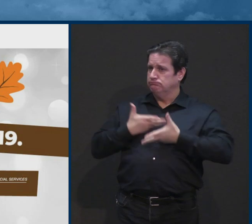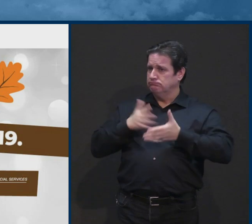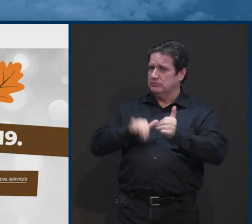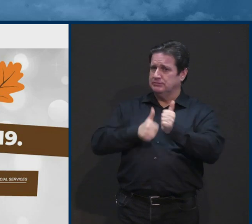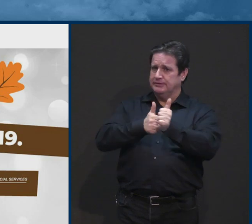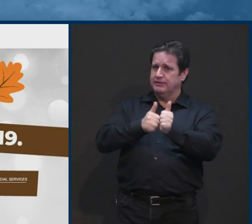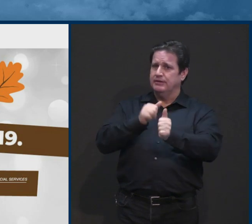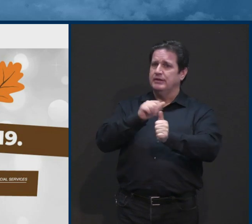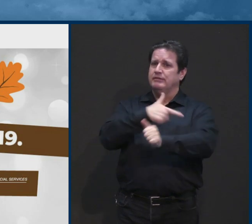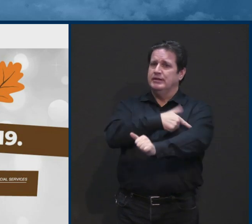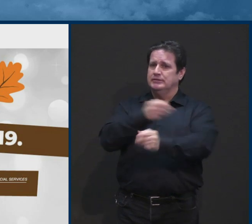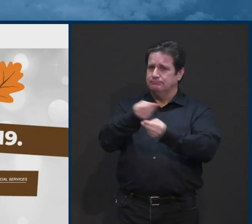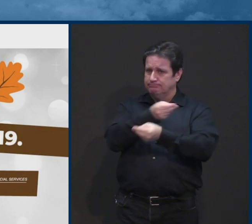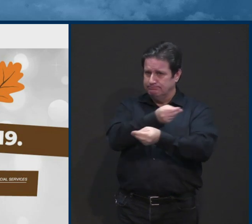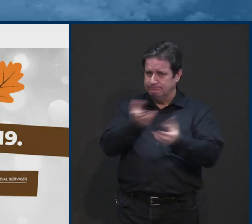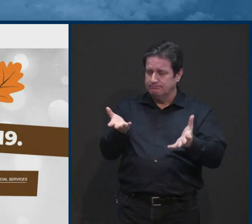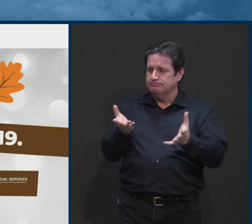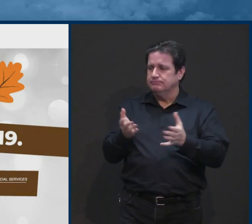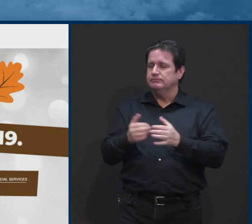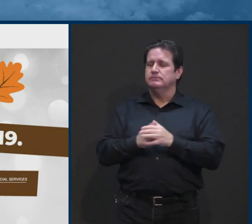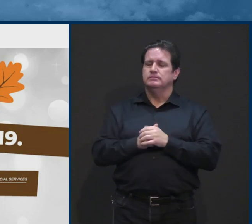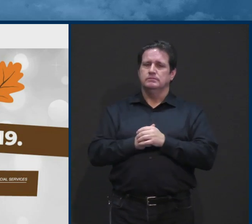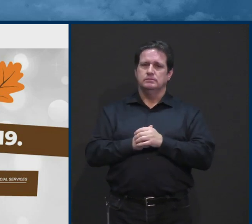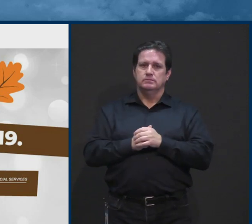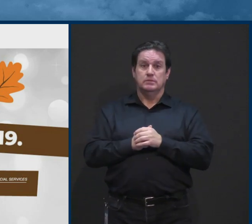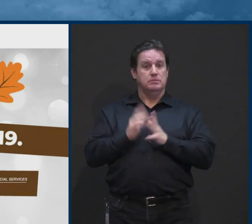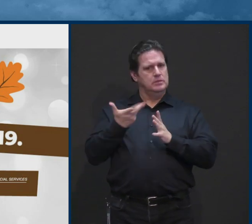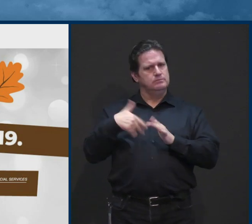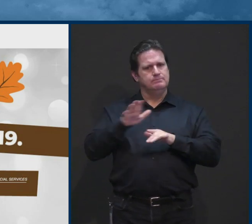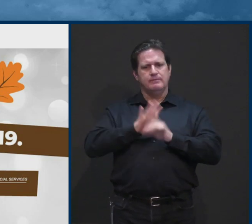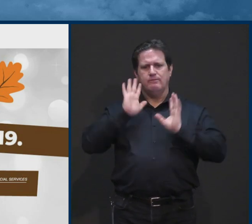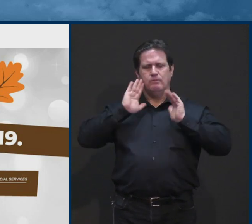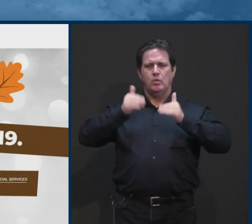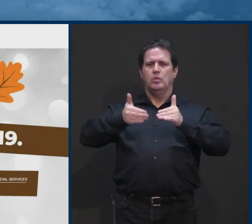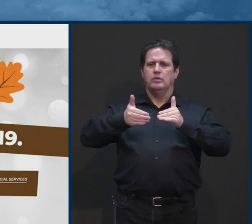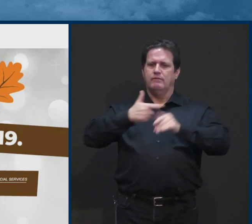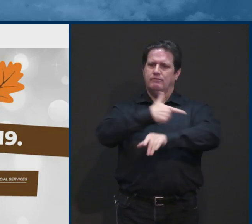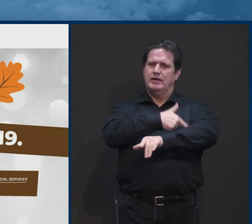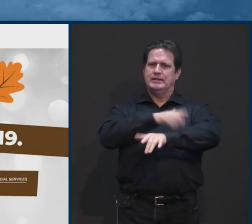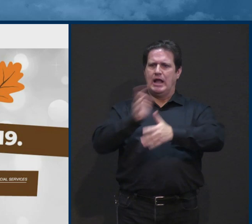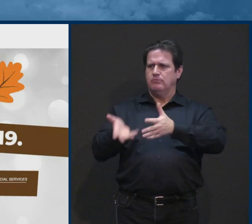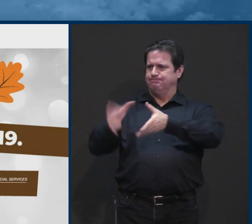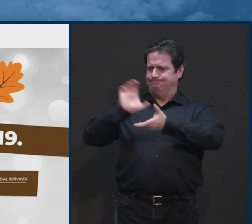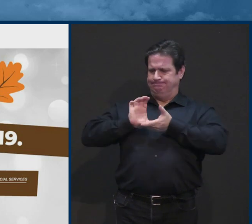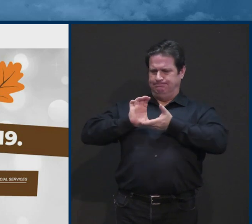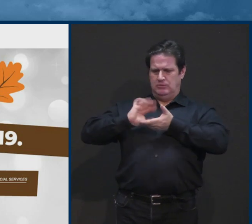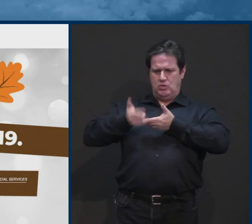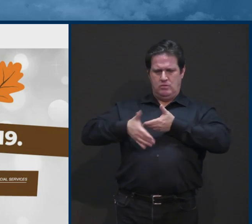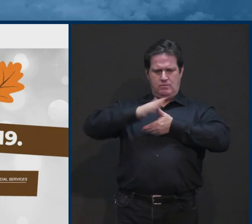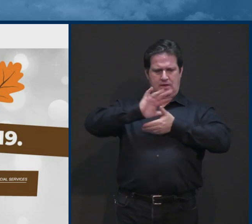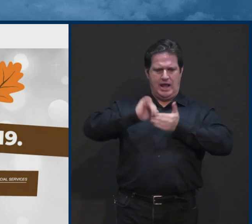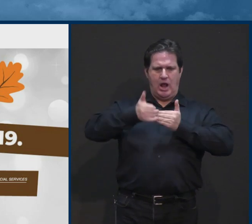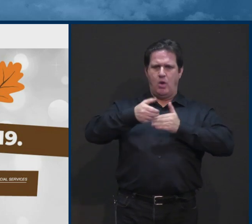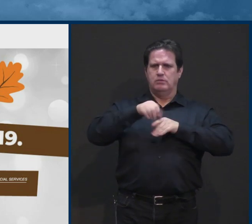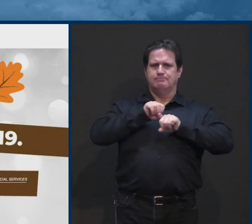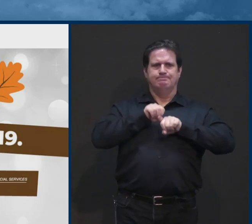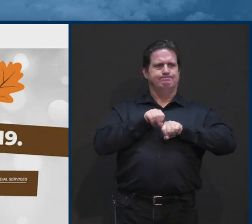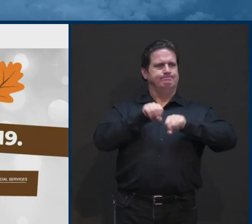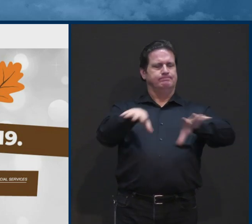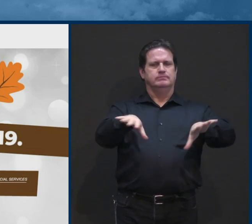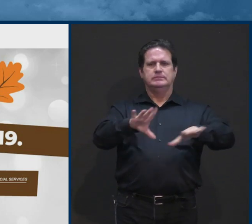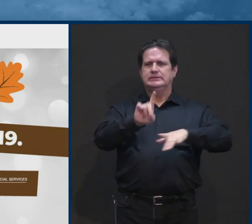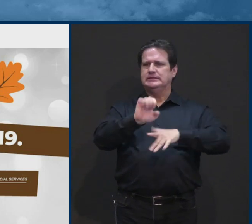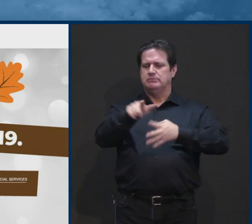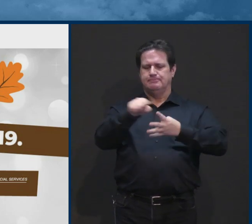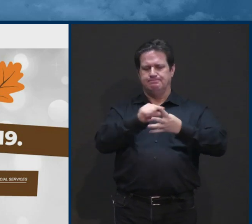on vaccine distribution, which will be a big area of focus once we receive the first batch in early